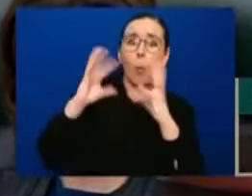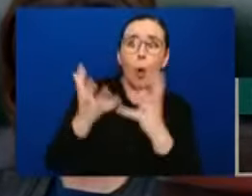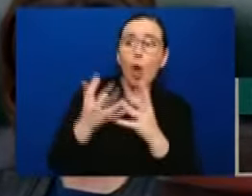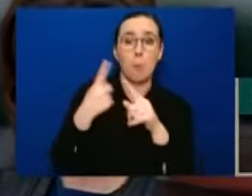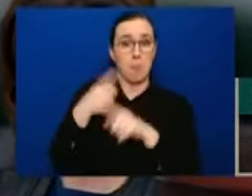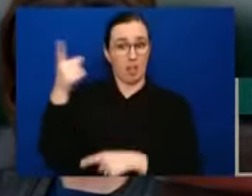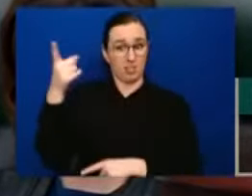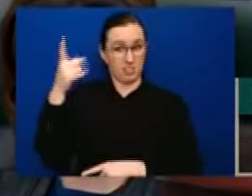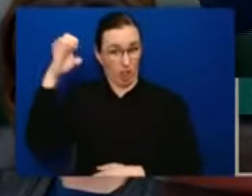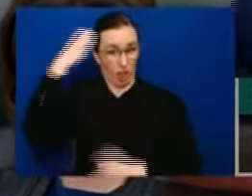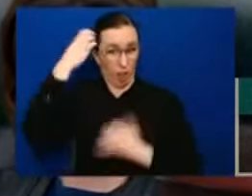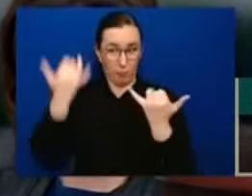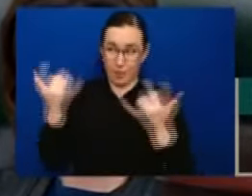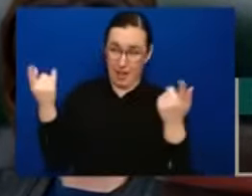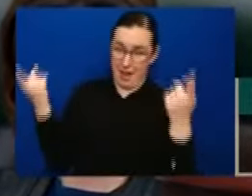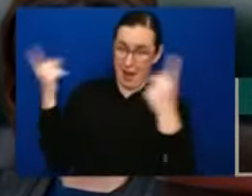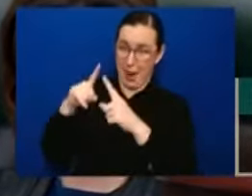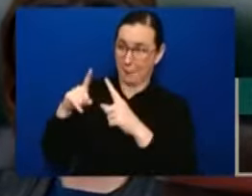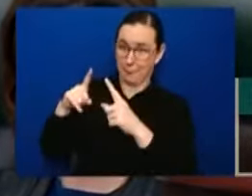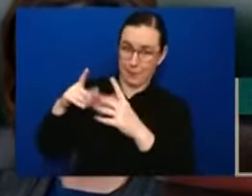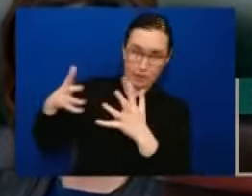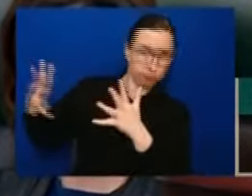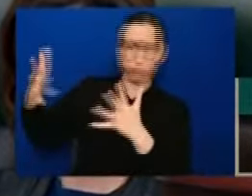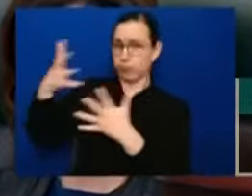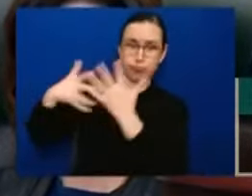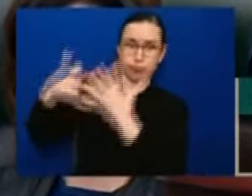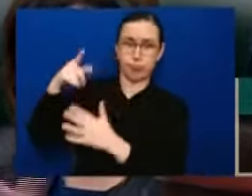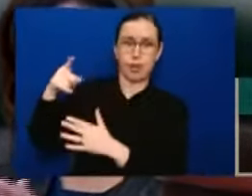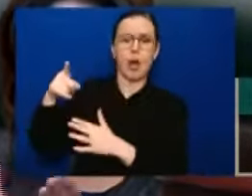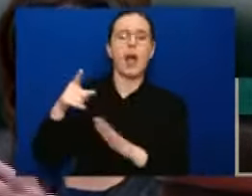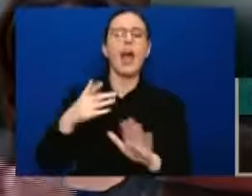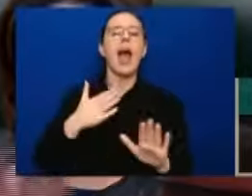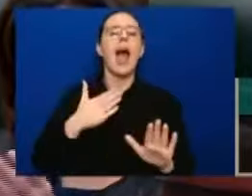a responsibility to maximize production from Alberta. Here,